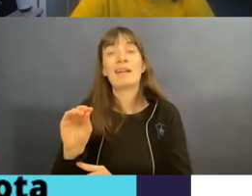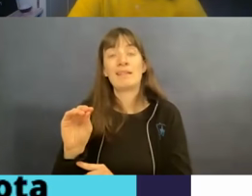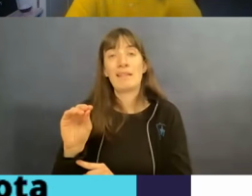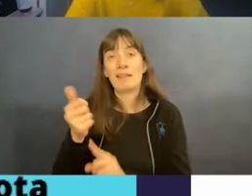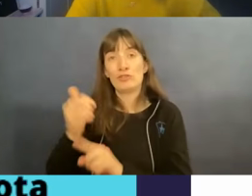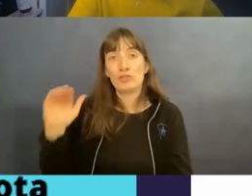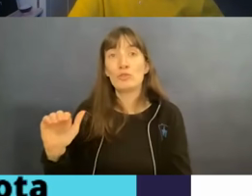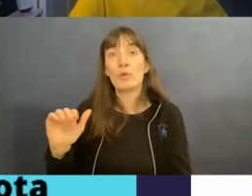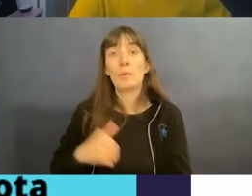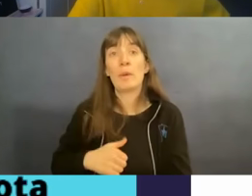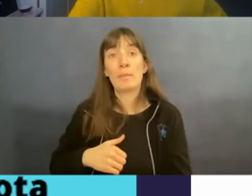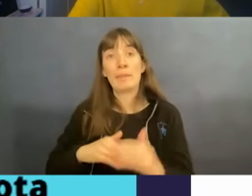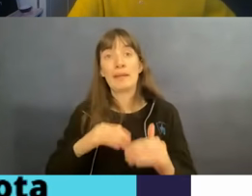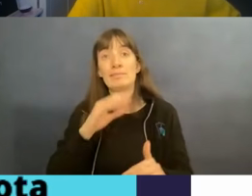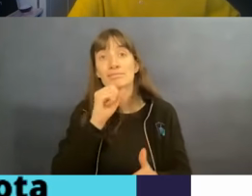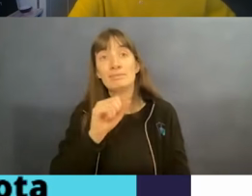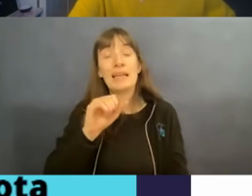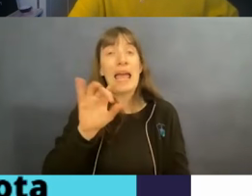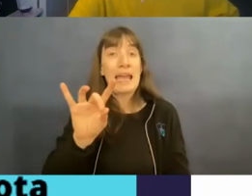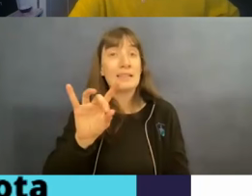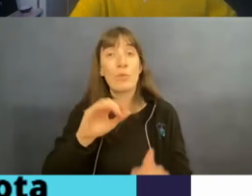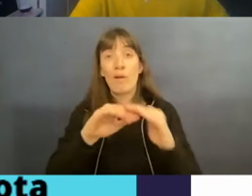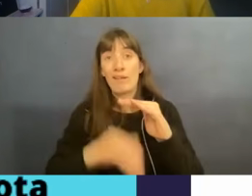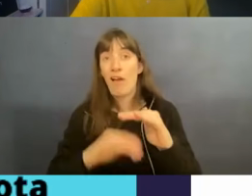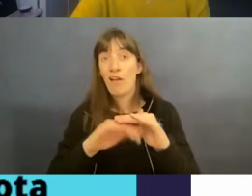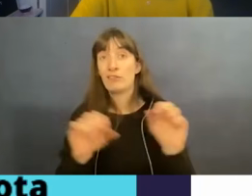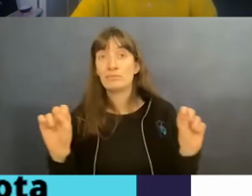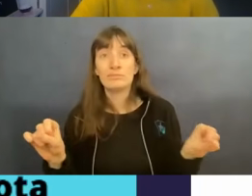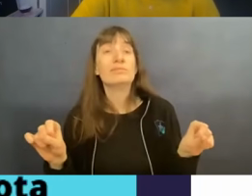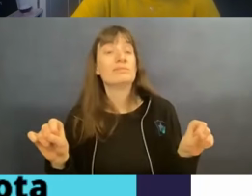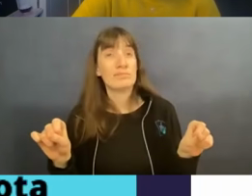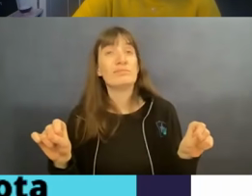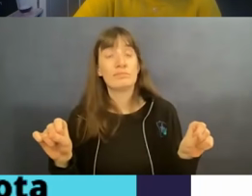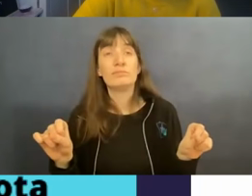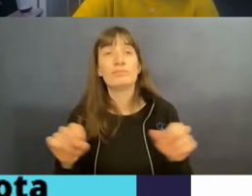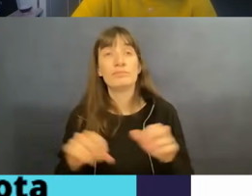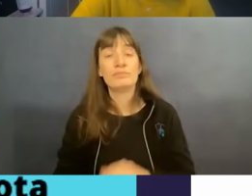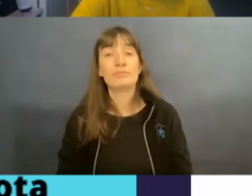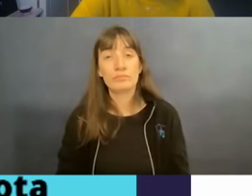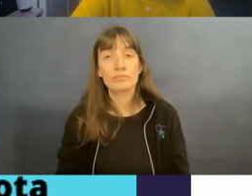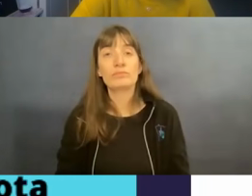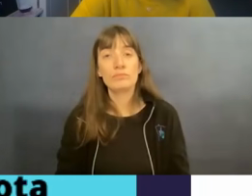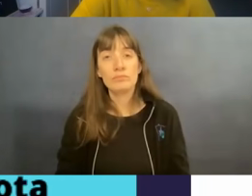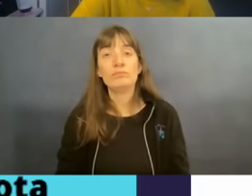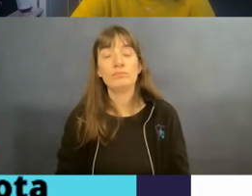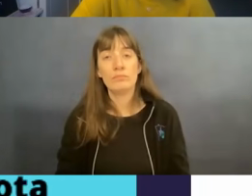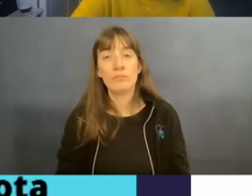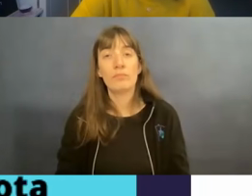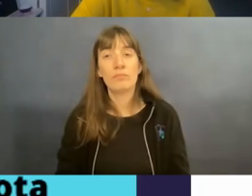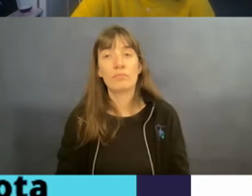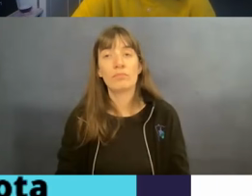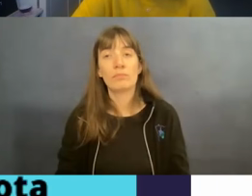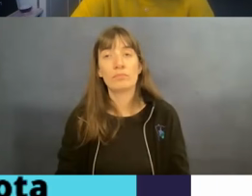of child maltreatment, specifically in Minnesota. And so I think there sometimes can be